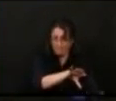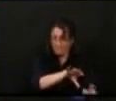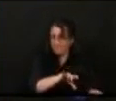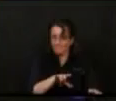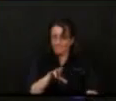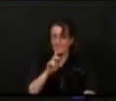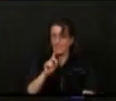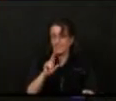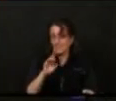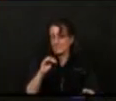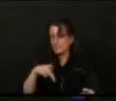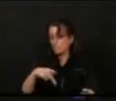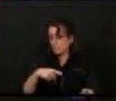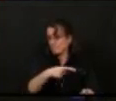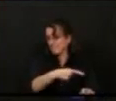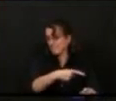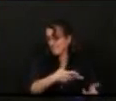dump.